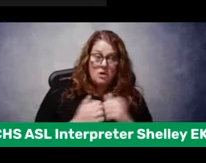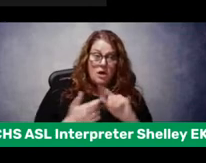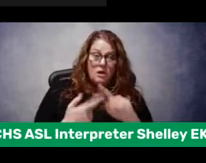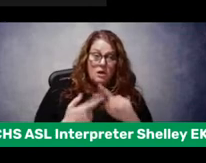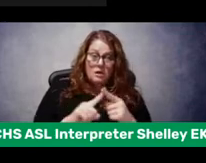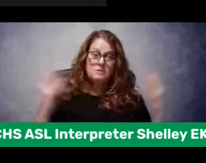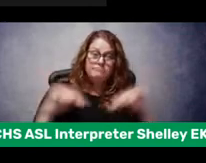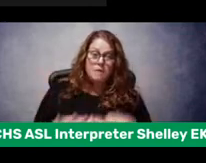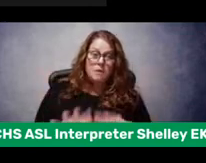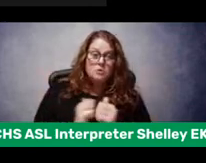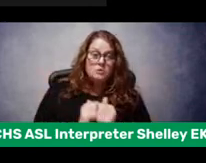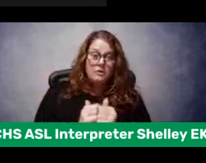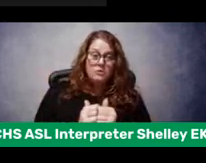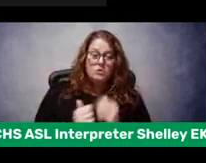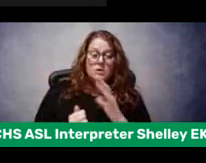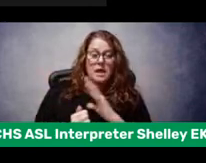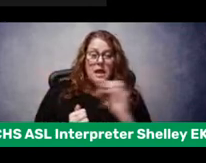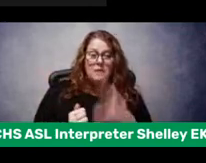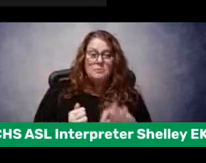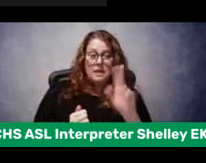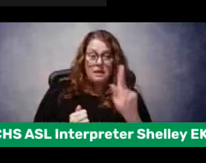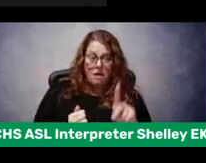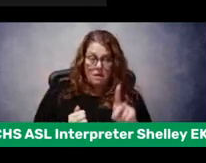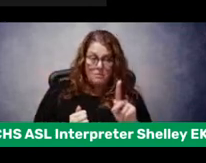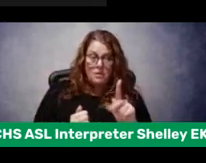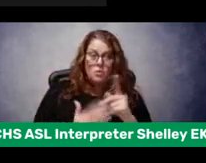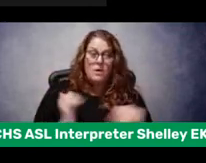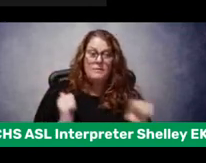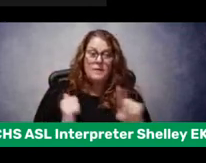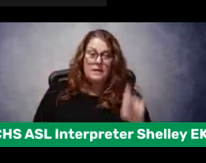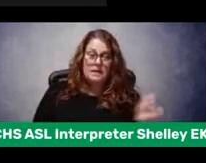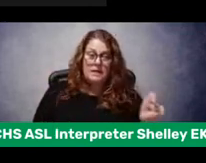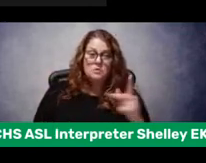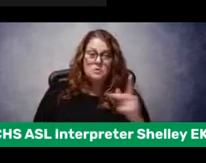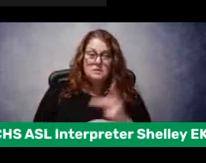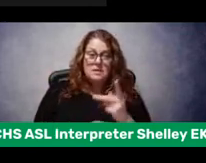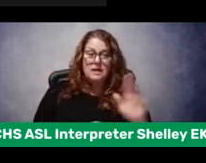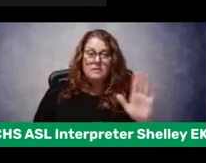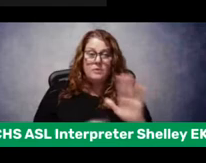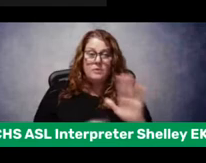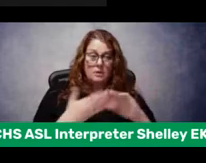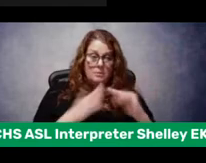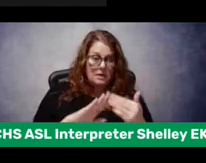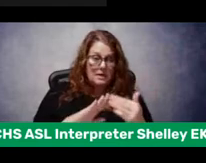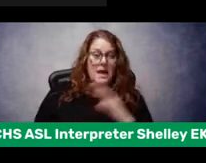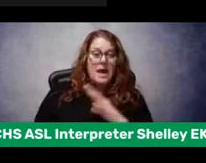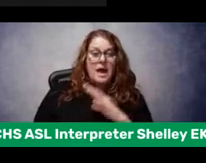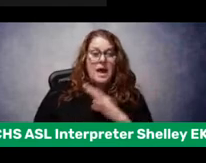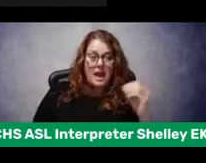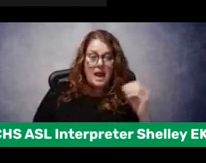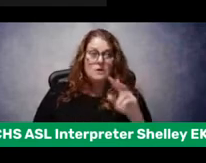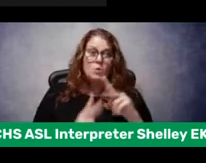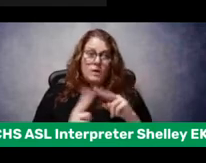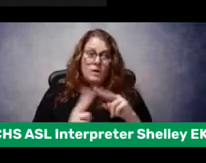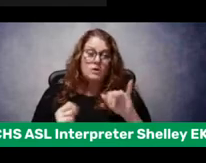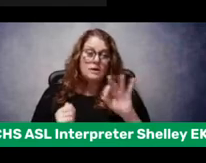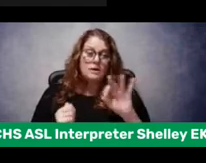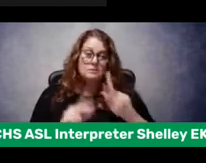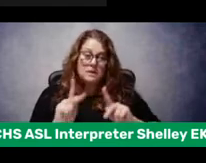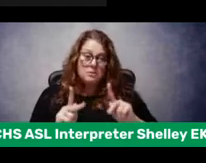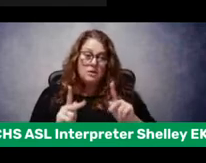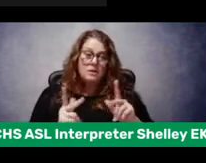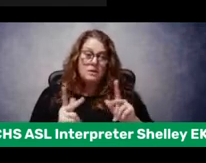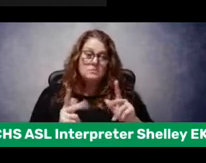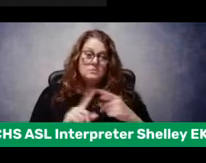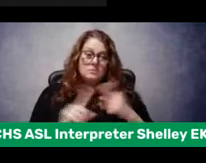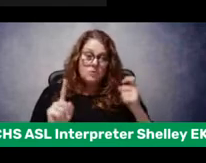together and pick up what they need to take care of their communities. And whether it is people